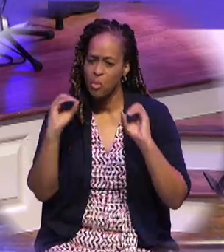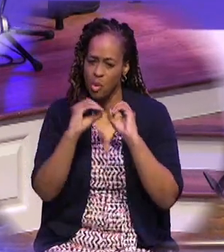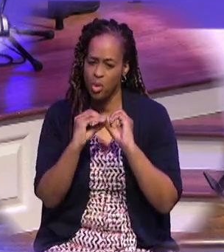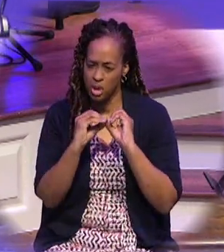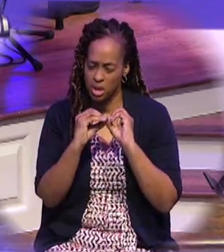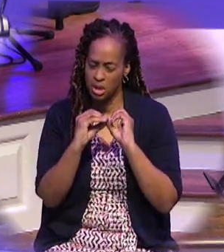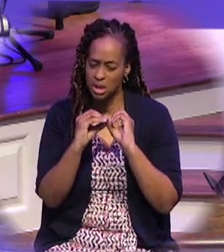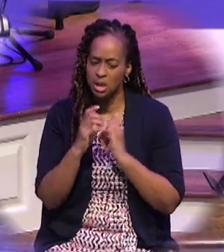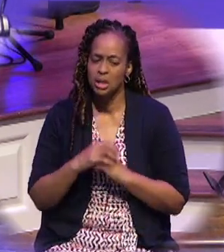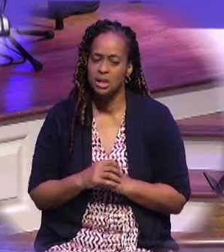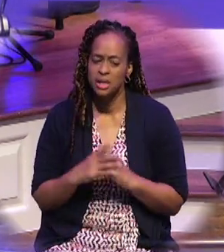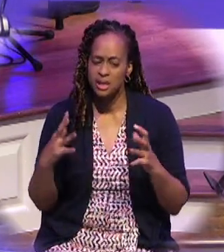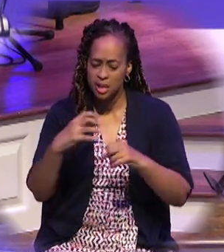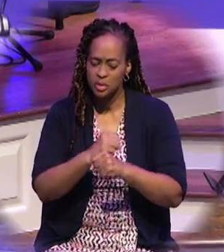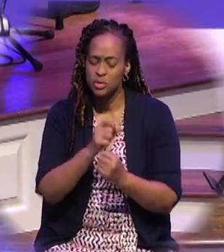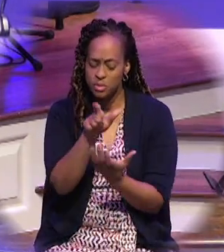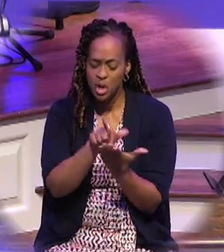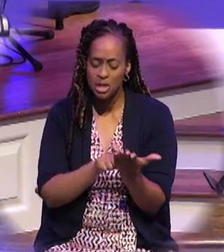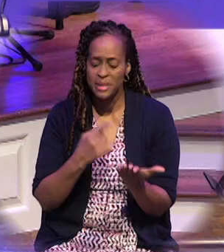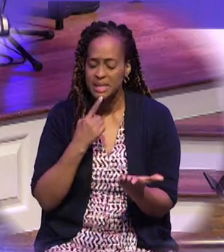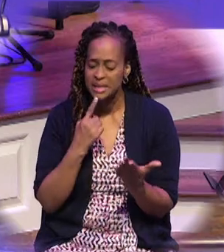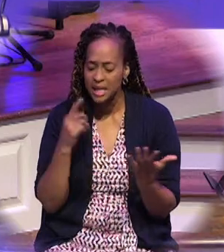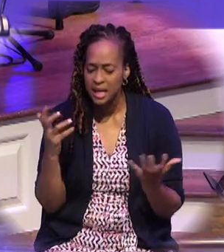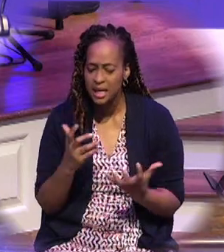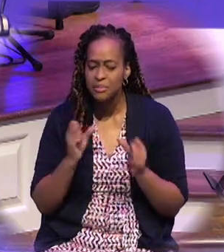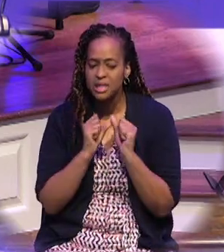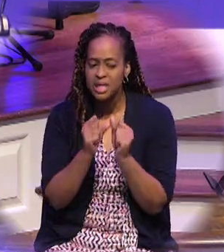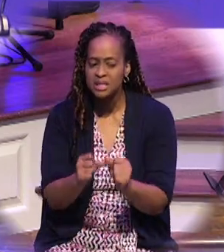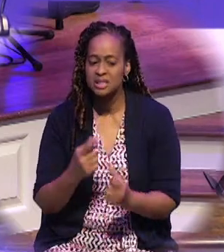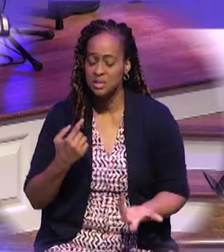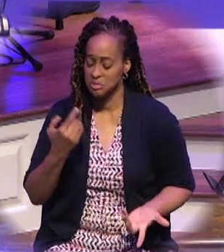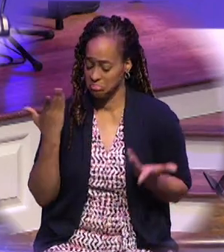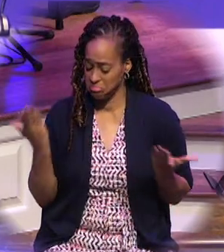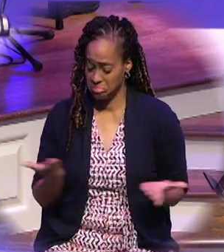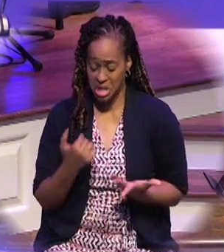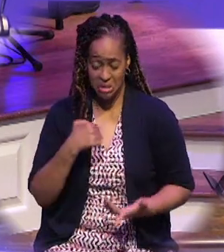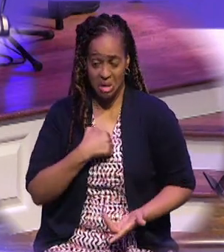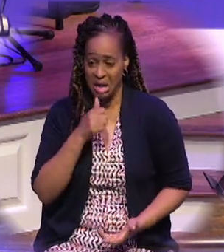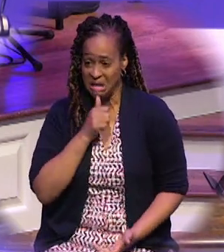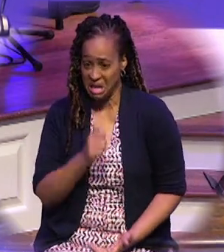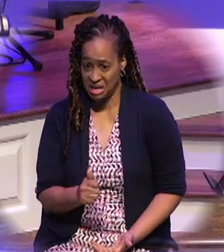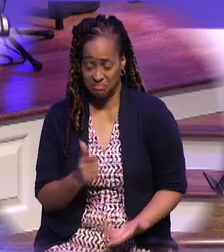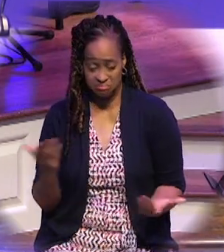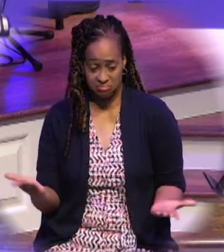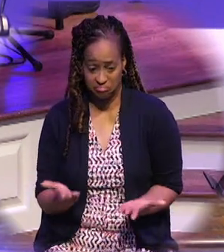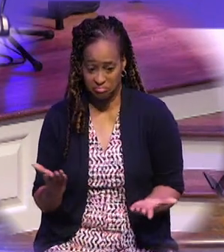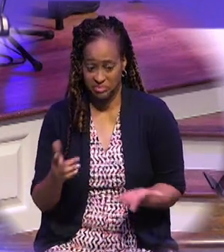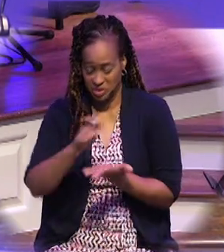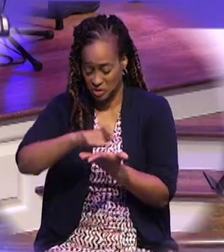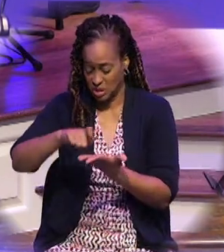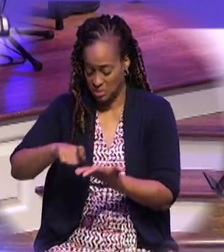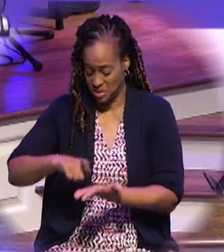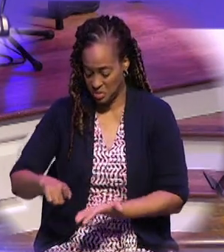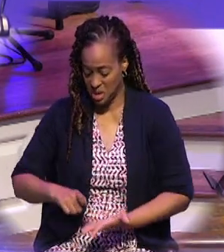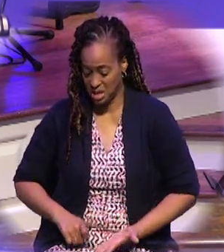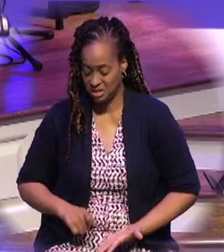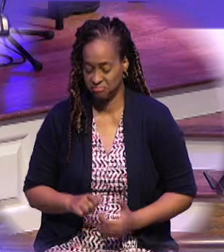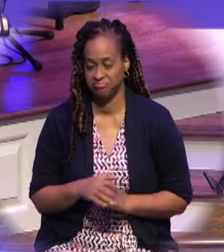He concludes that article by saying, and yet still here I am, scribbling in my